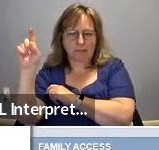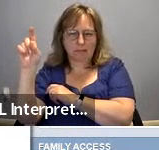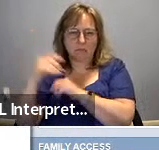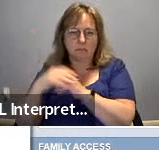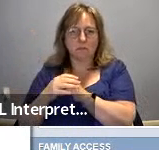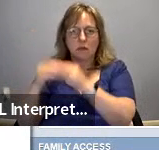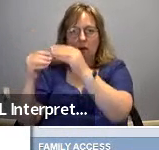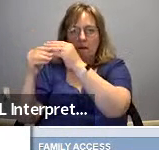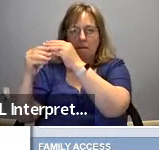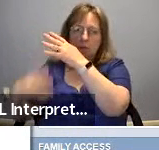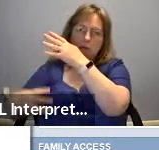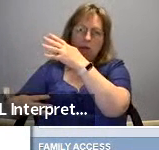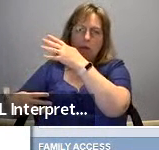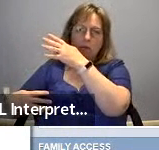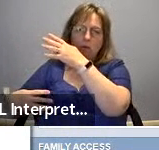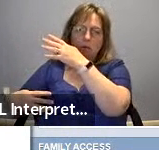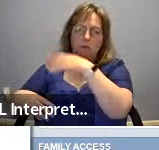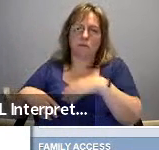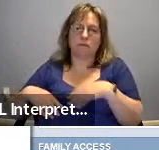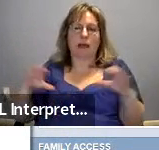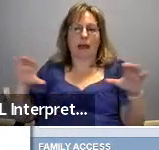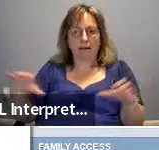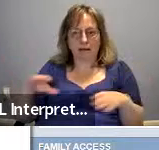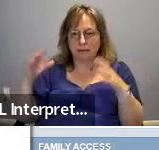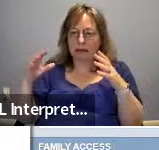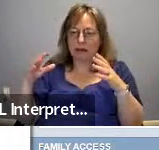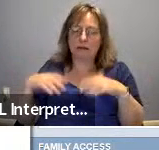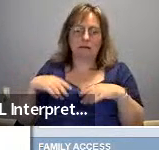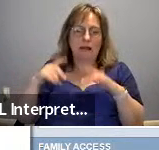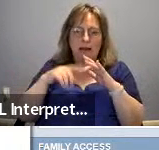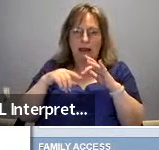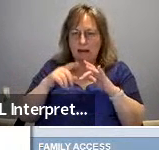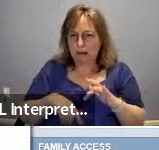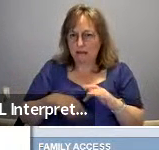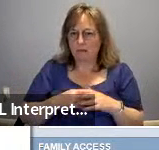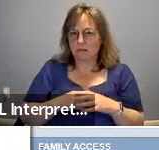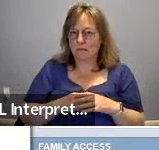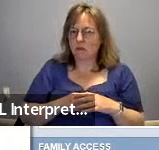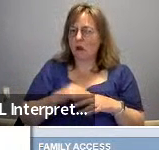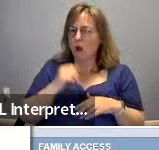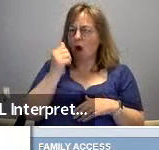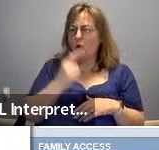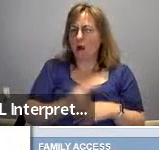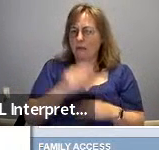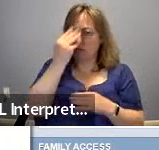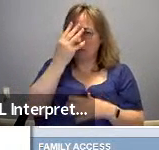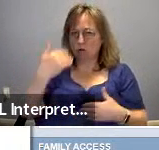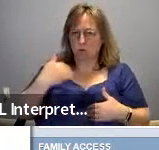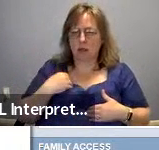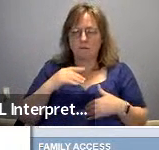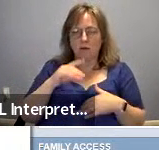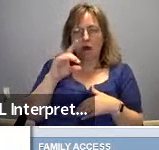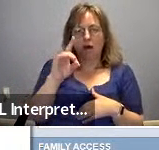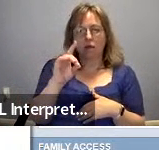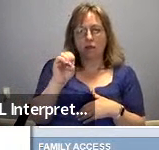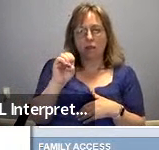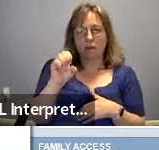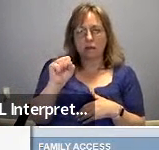You can see your activities and attendance. Most information that you saw on the desktop is also available in mobile